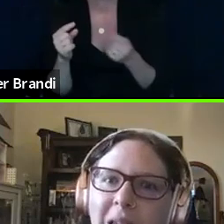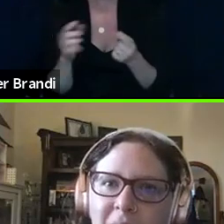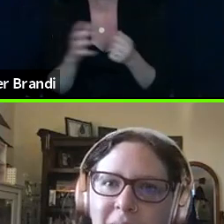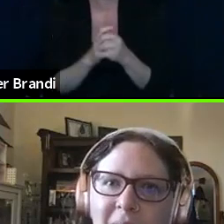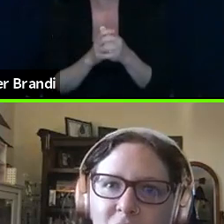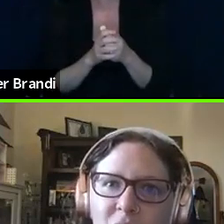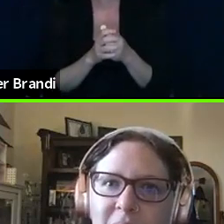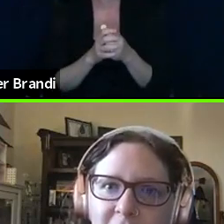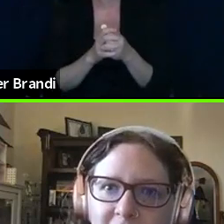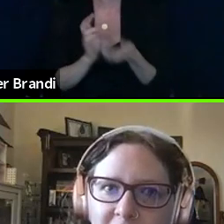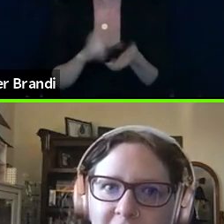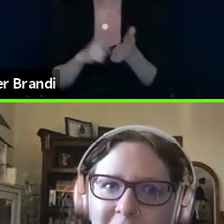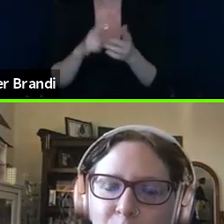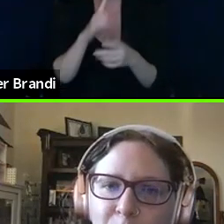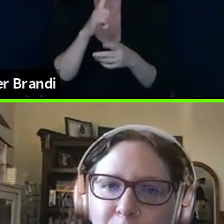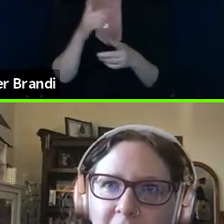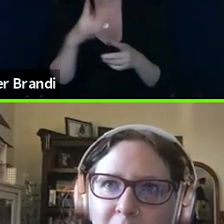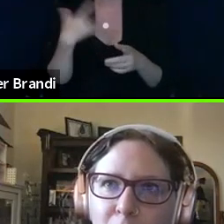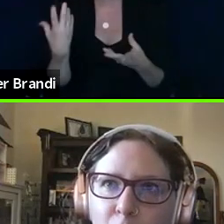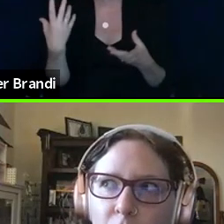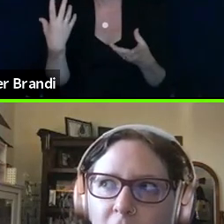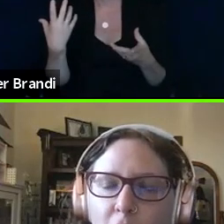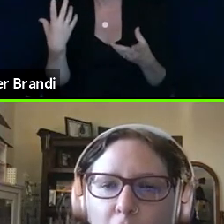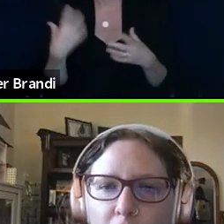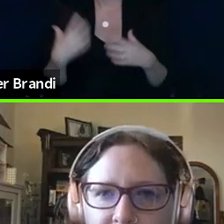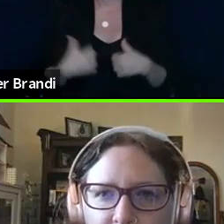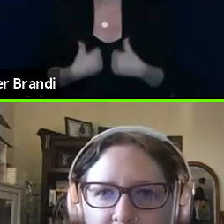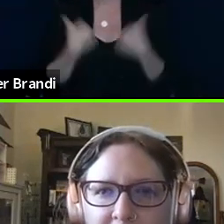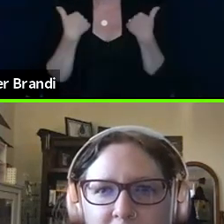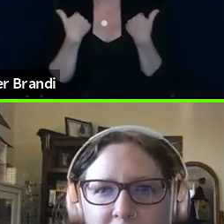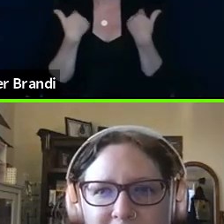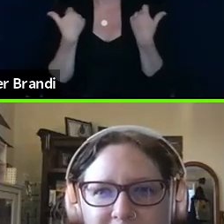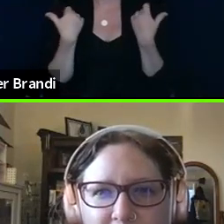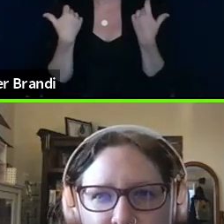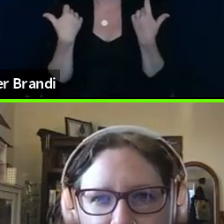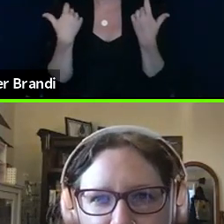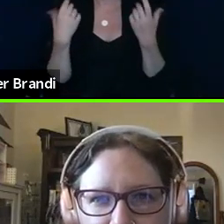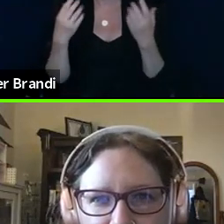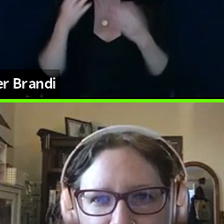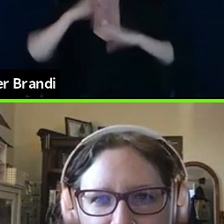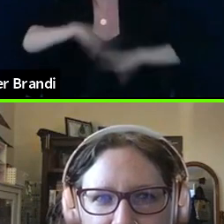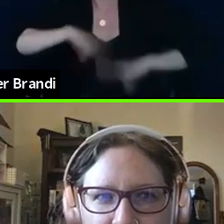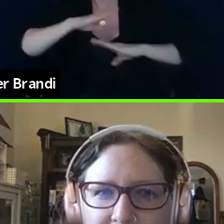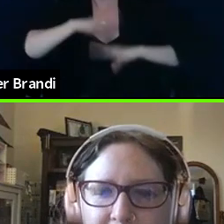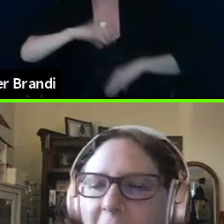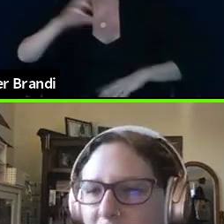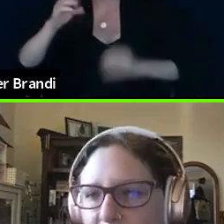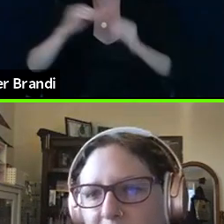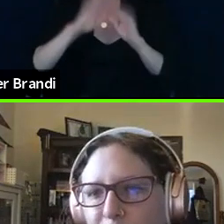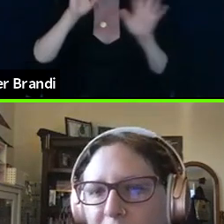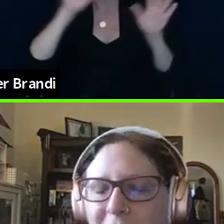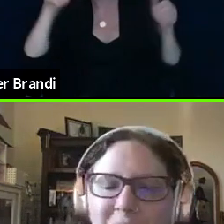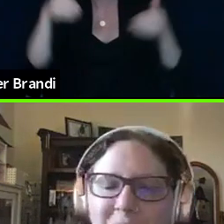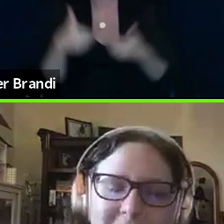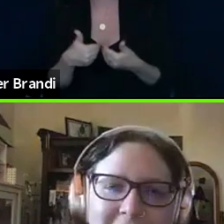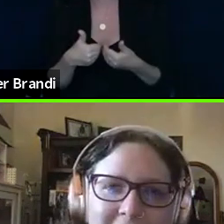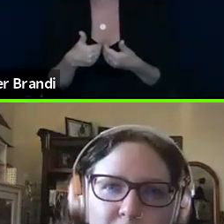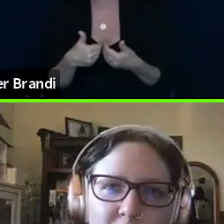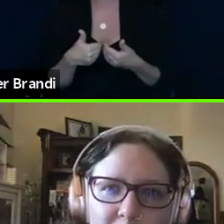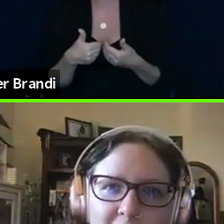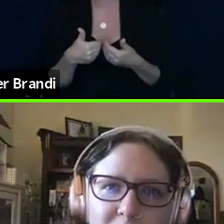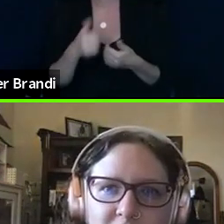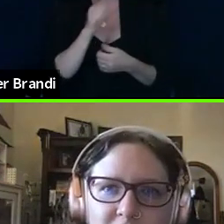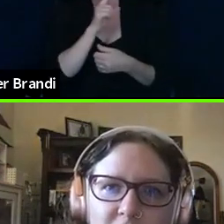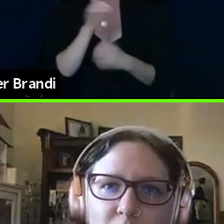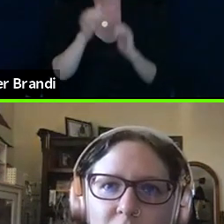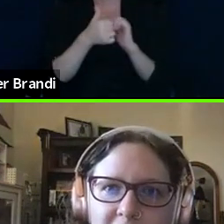like live inside your skin in a more calming way or a centering way? I'm not sure how to phrase it, so I said